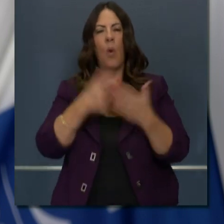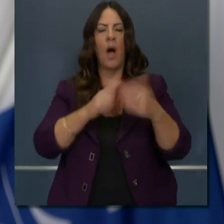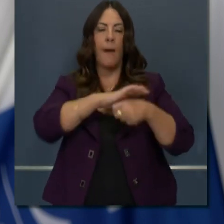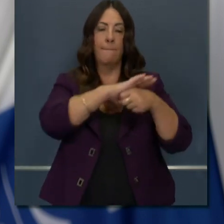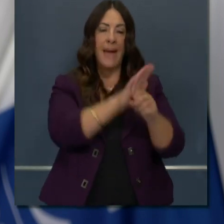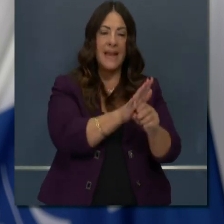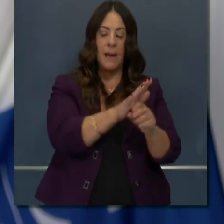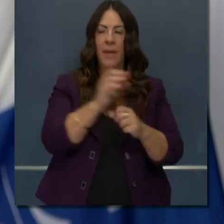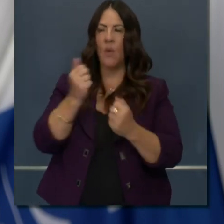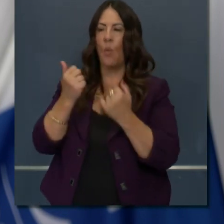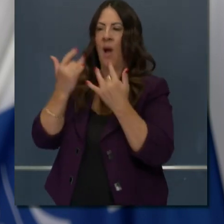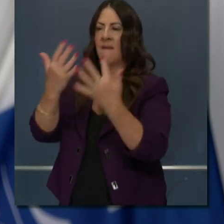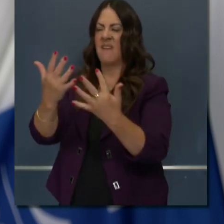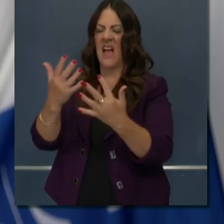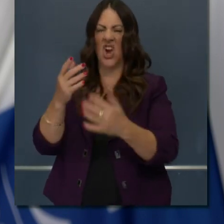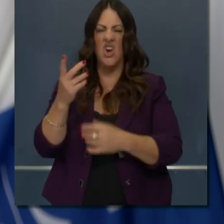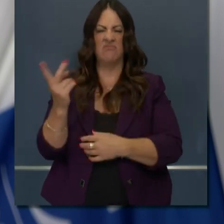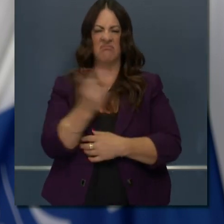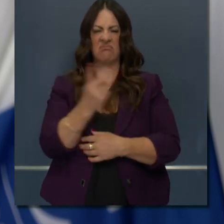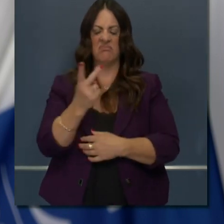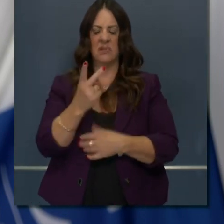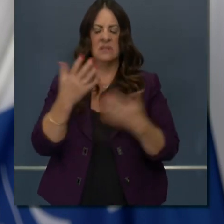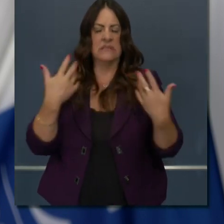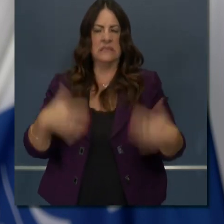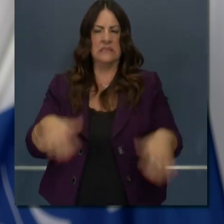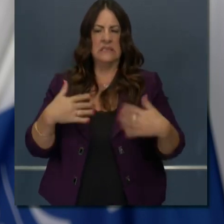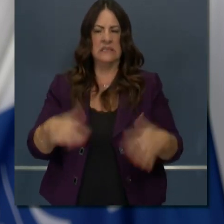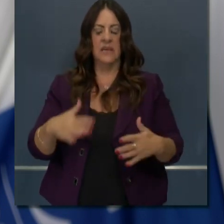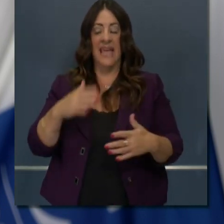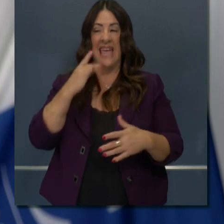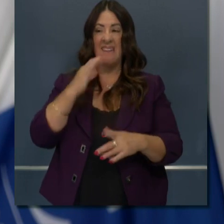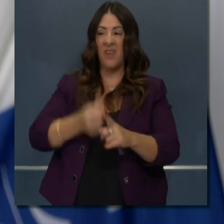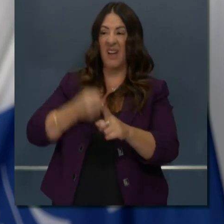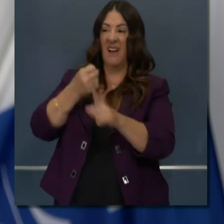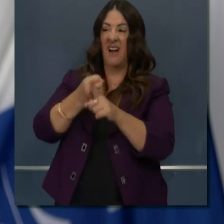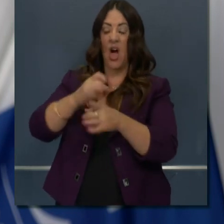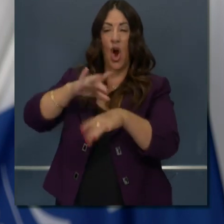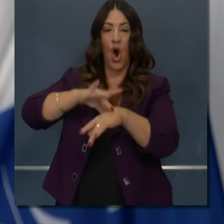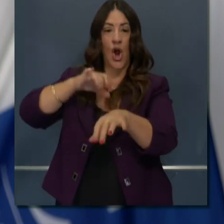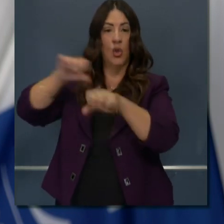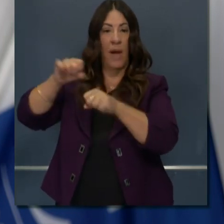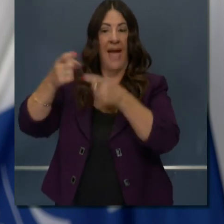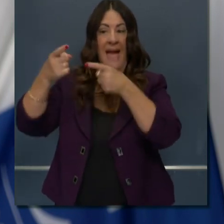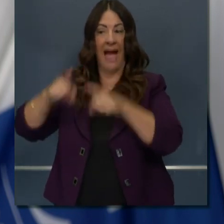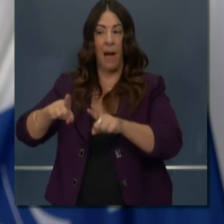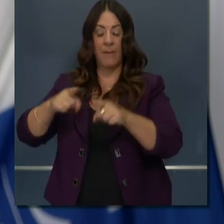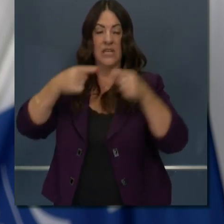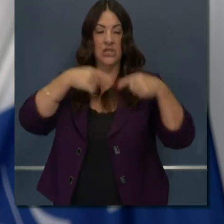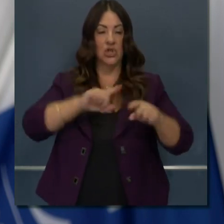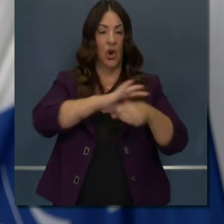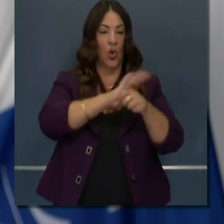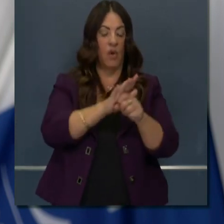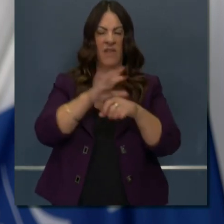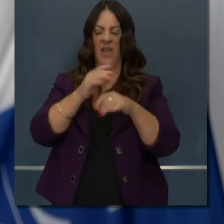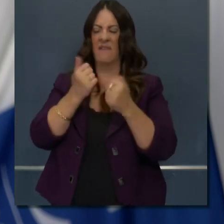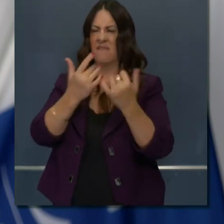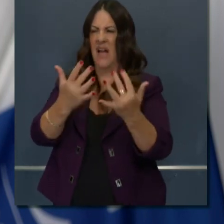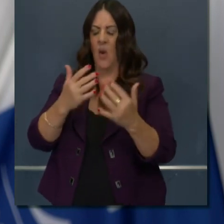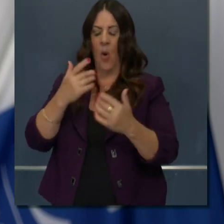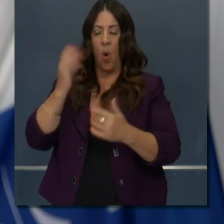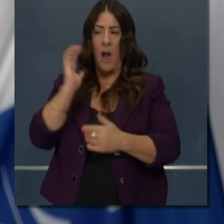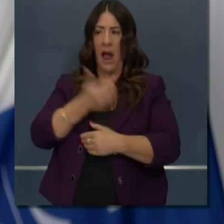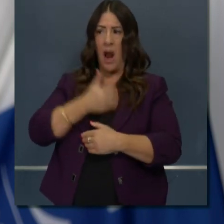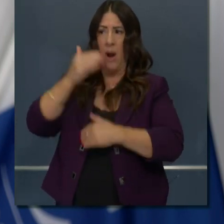the ability to predict these earthquakes, to respond to them, have our infrastructure be able to withstand them?